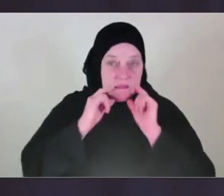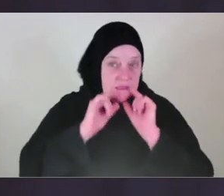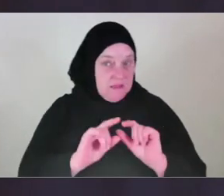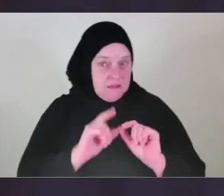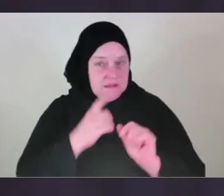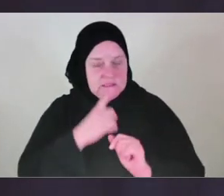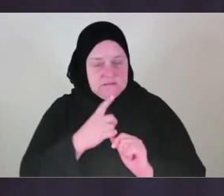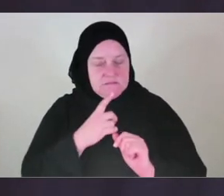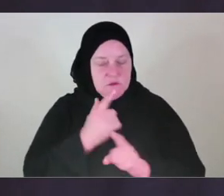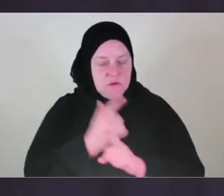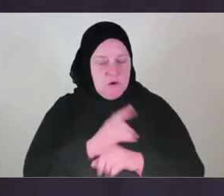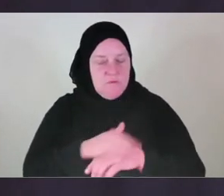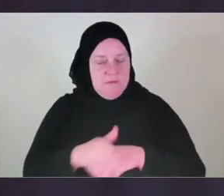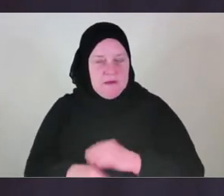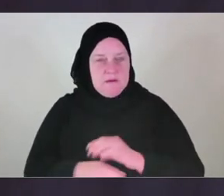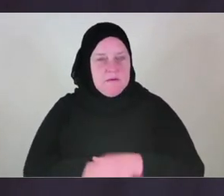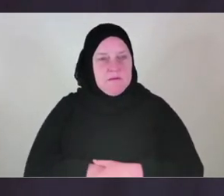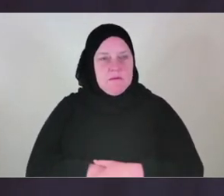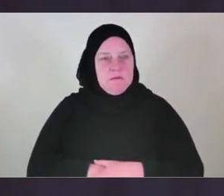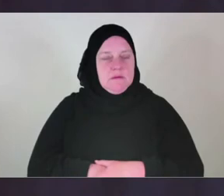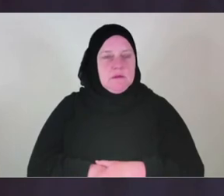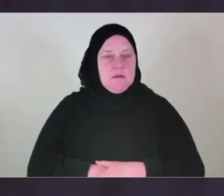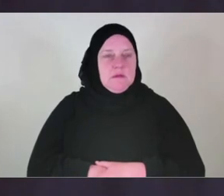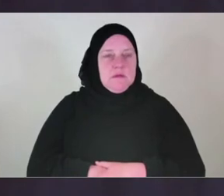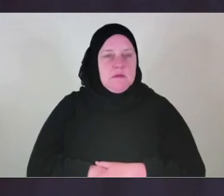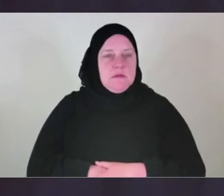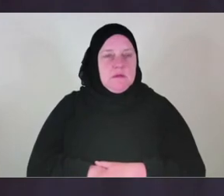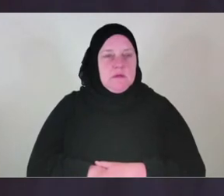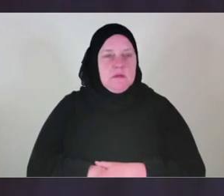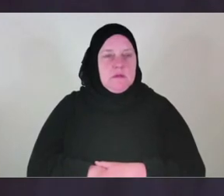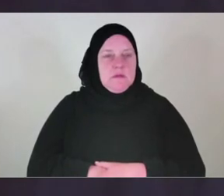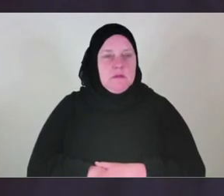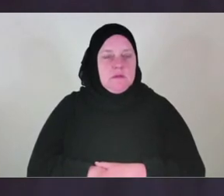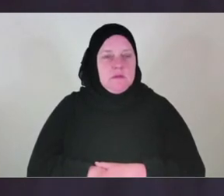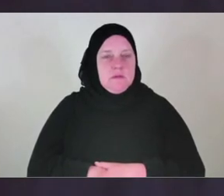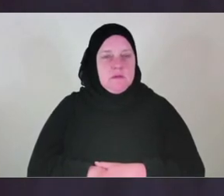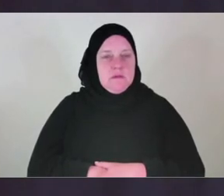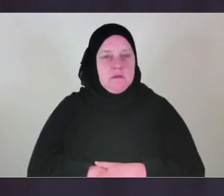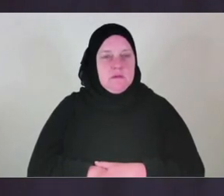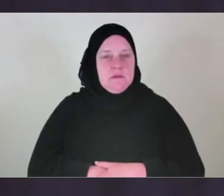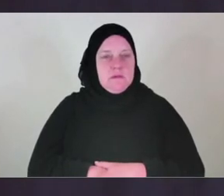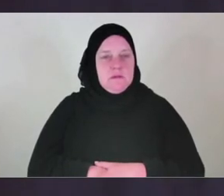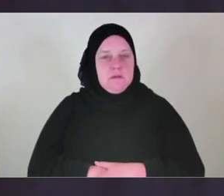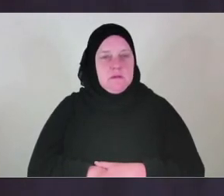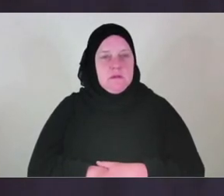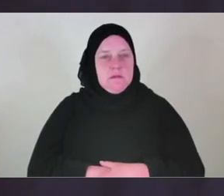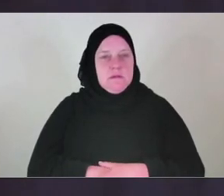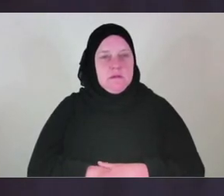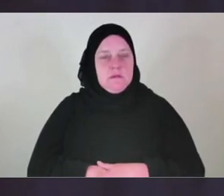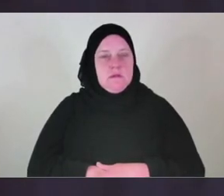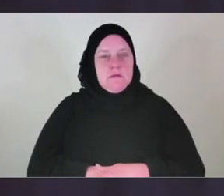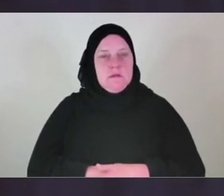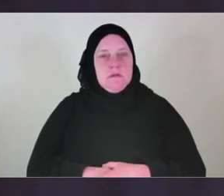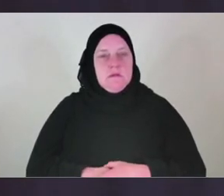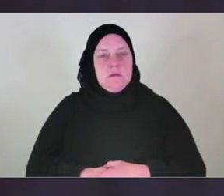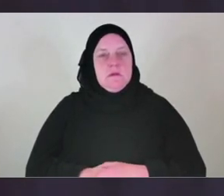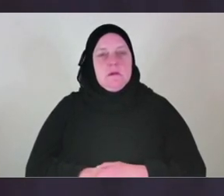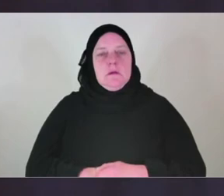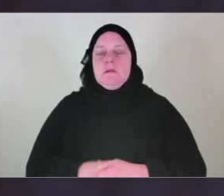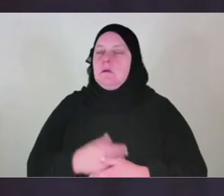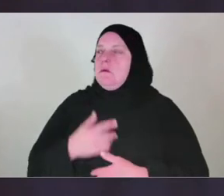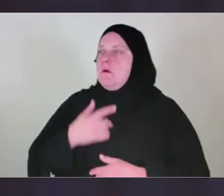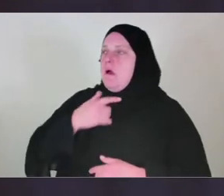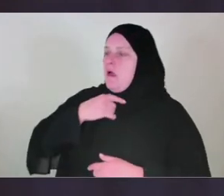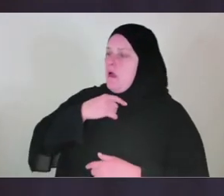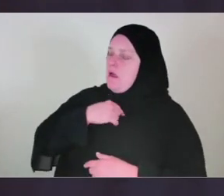And then he says, lastu bi munkar fadli Umar. I'm not someone that rejects the virtue of Umar. Notice the way he speaks. He